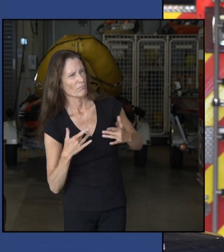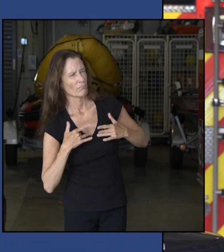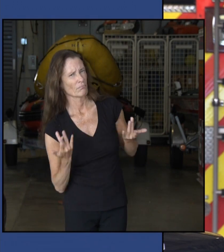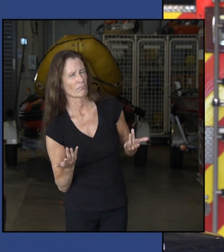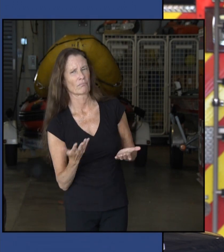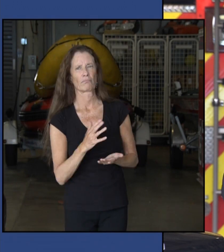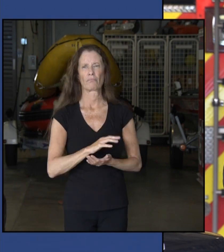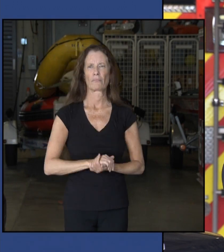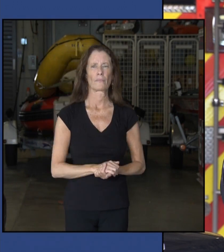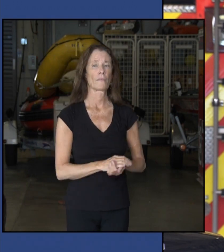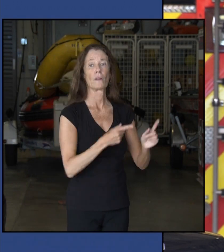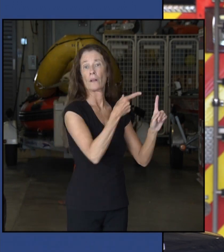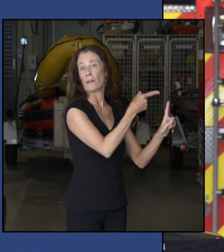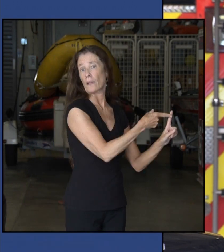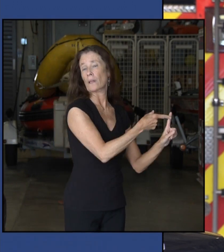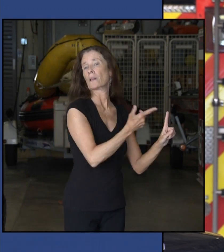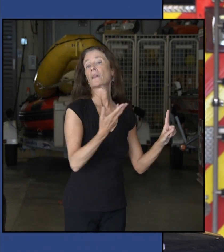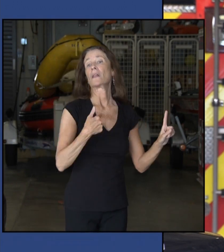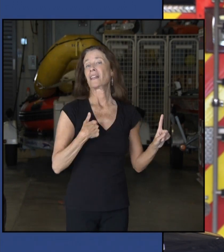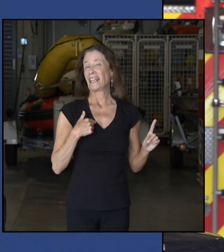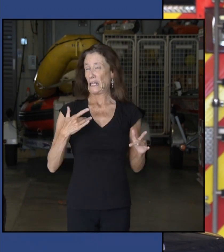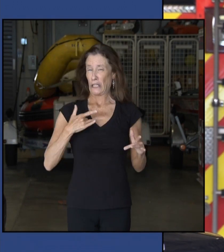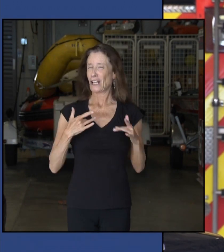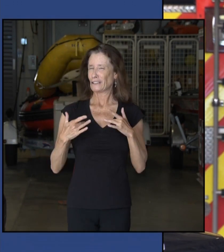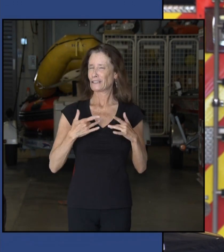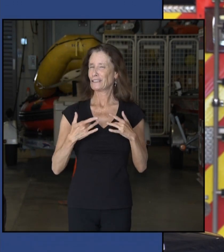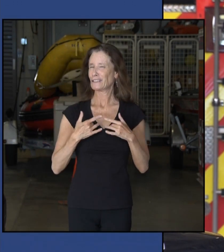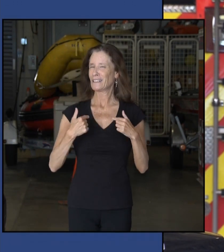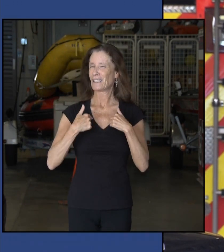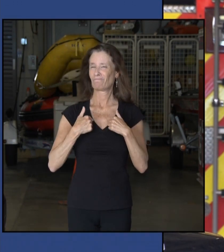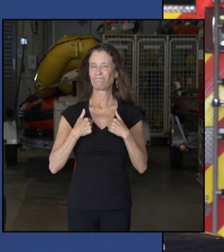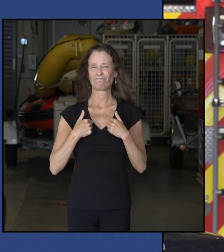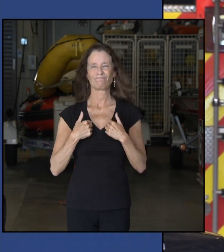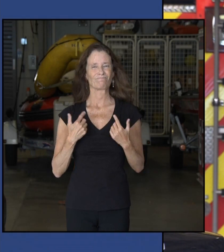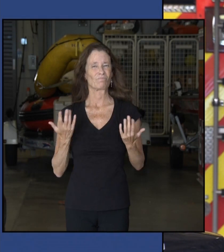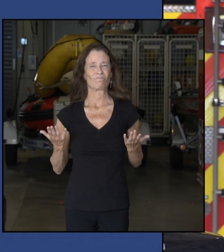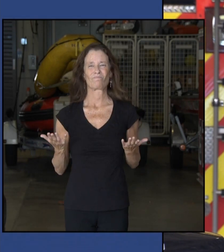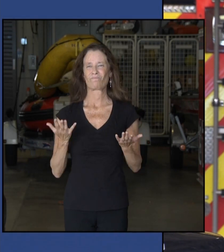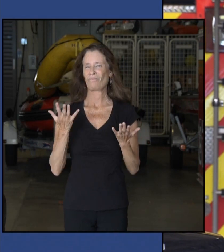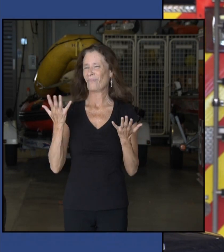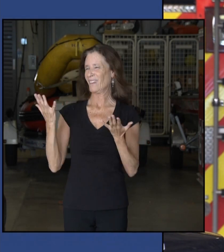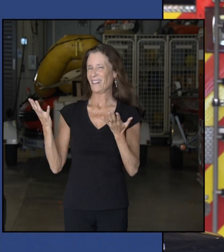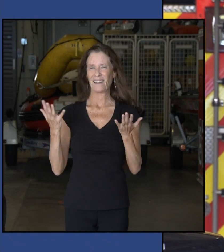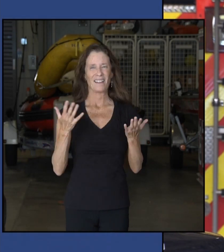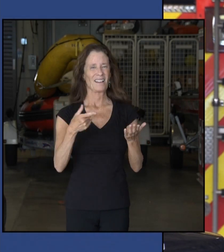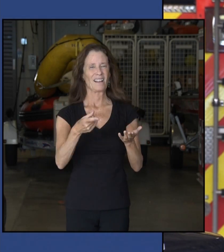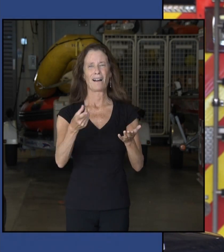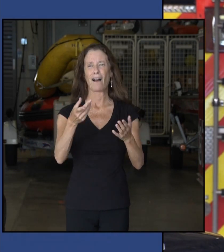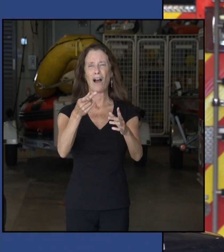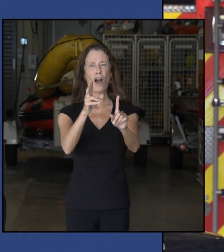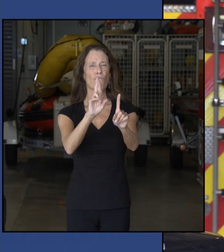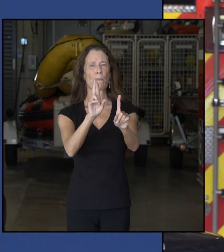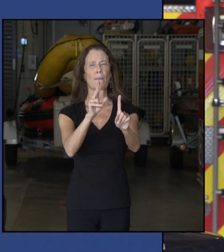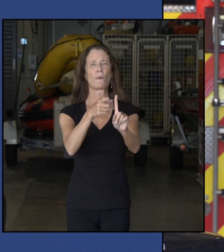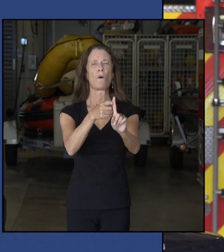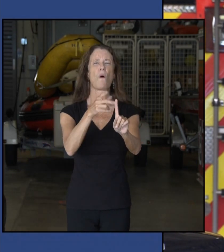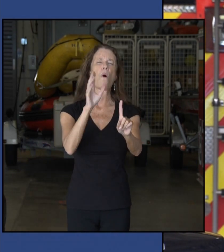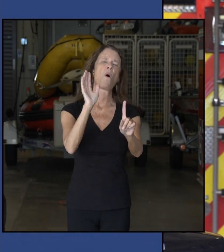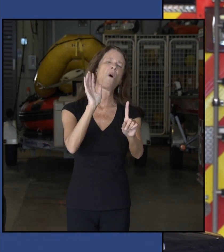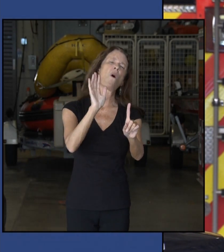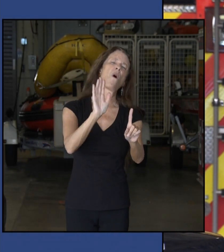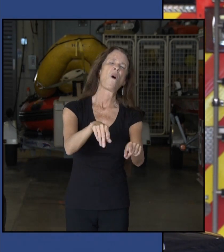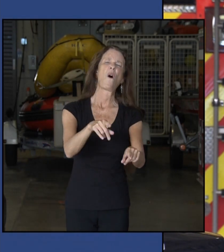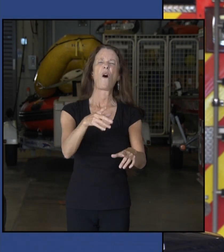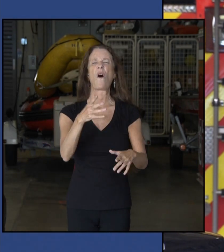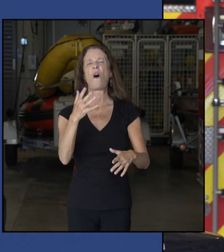Well, my concern again is that we use any reason or excuse not to wear a mask. Whatever that reason